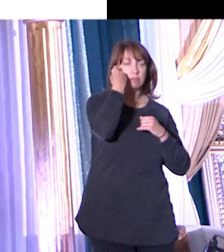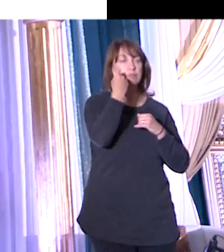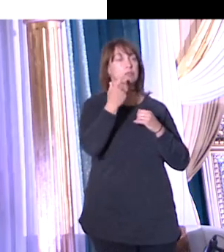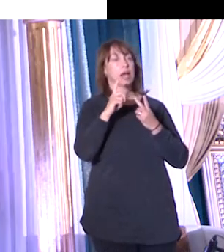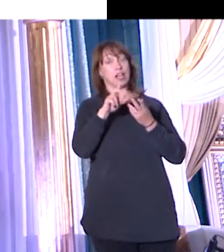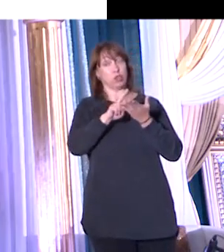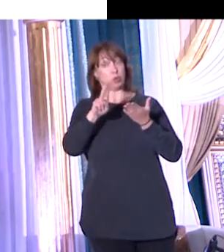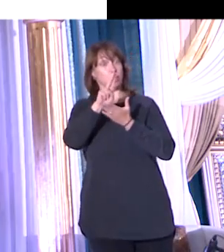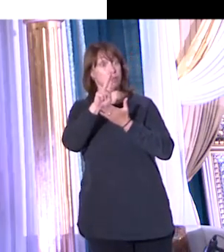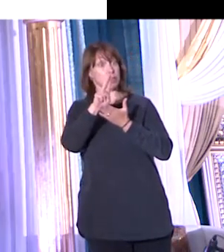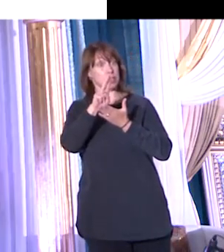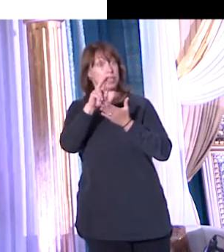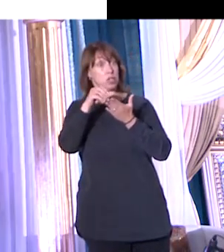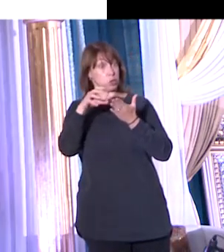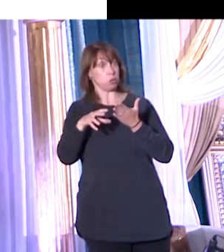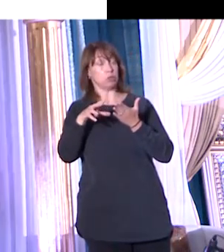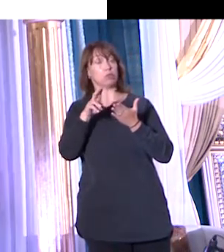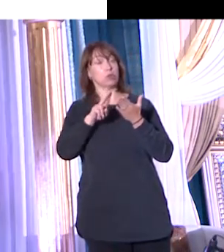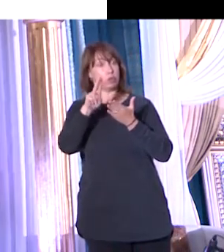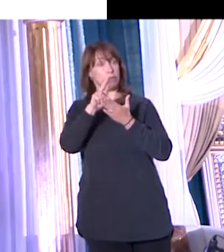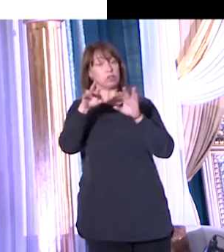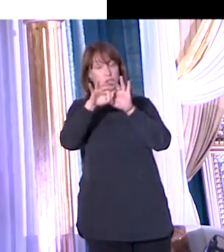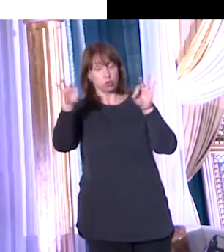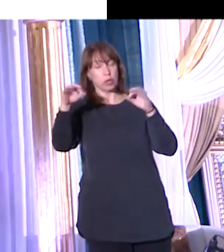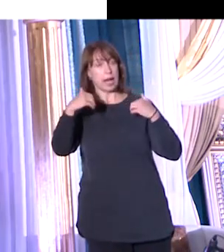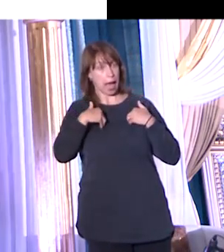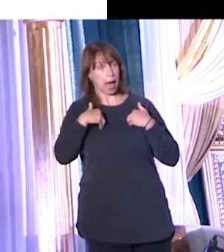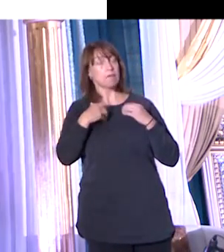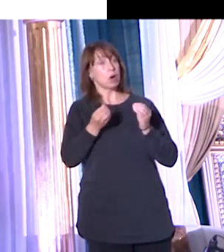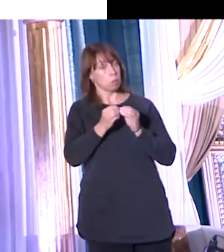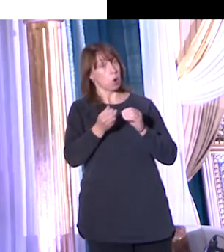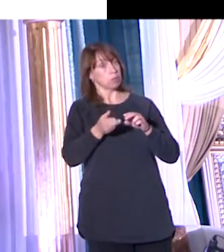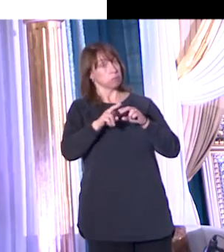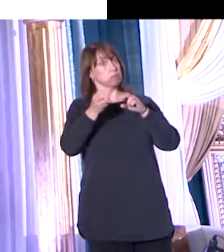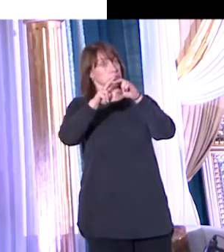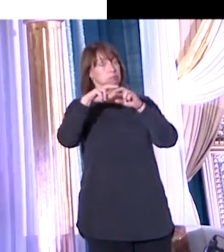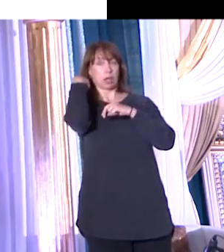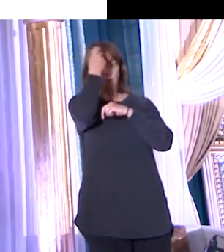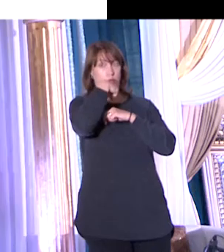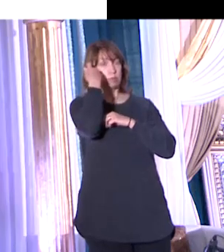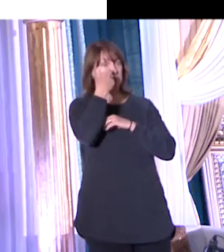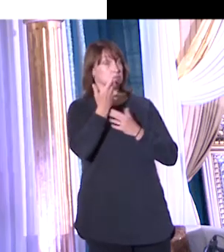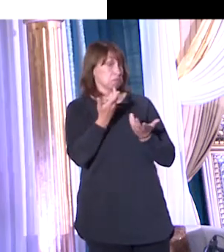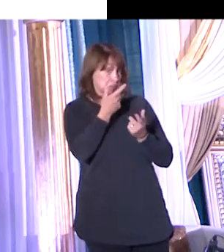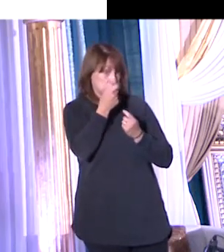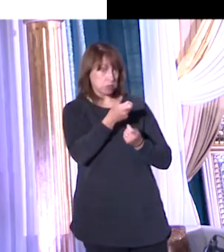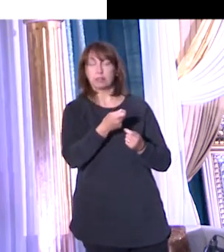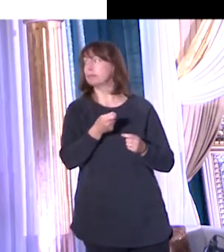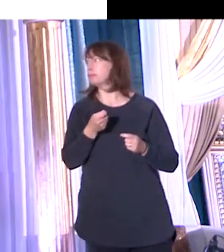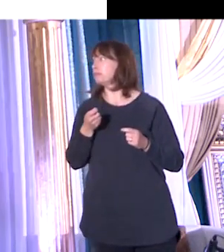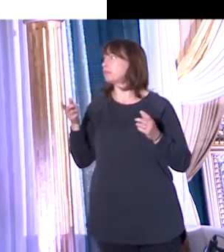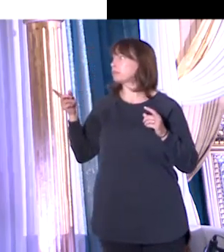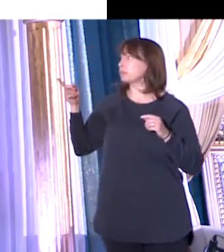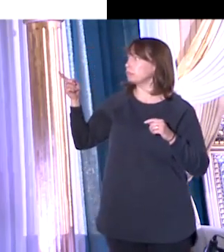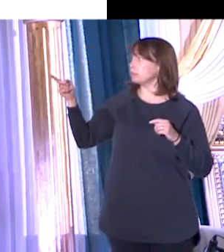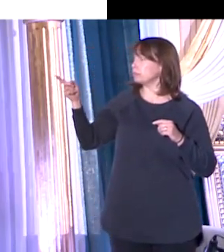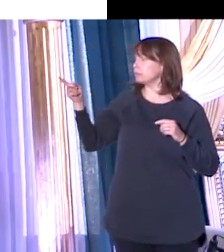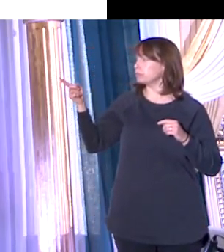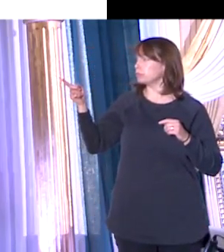So we wanted to find out whether people's Muslims felt that the religious attention of